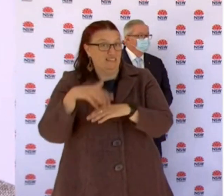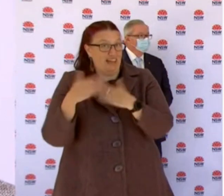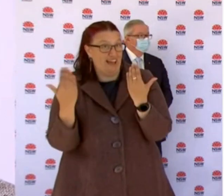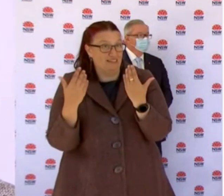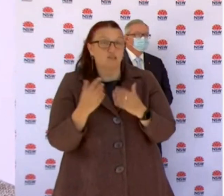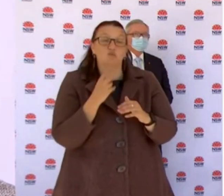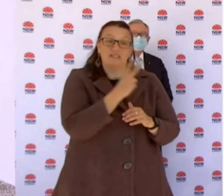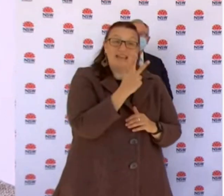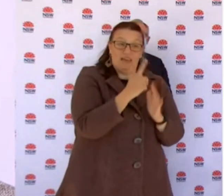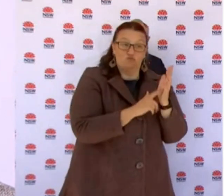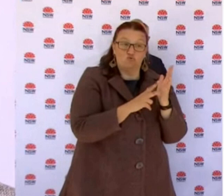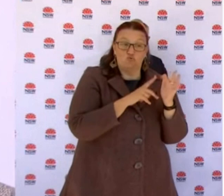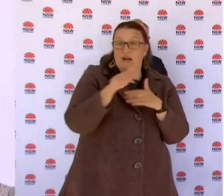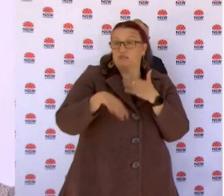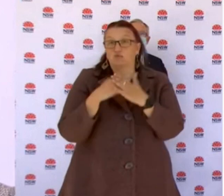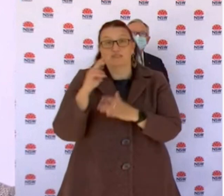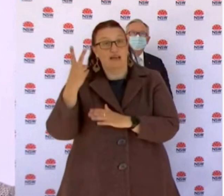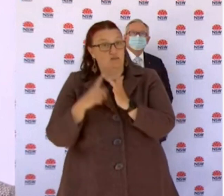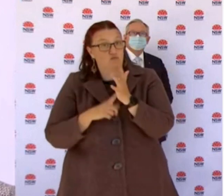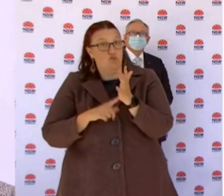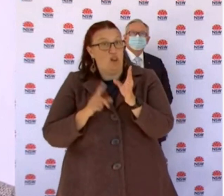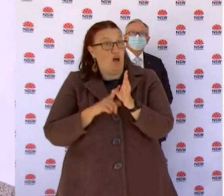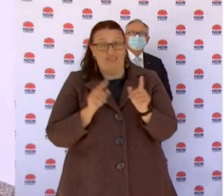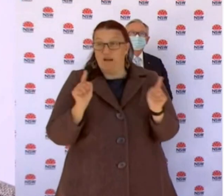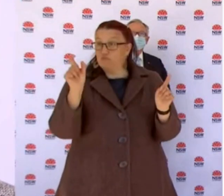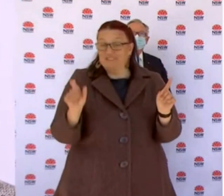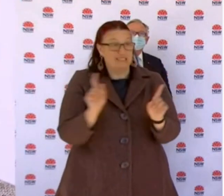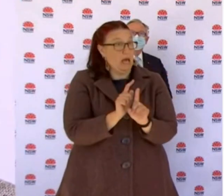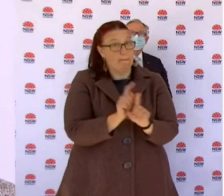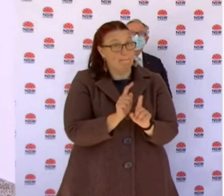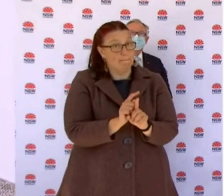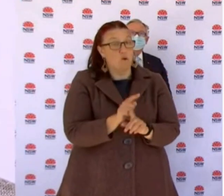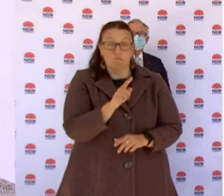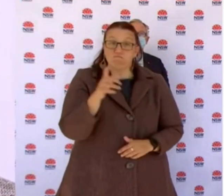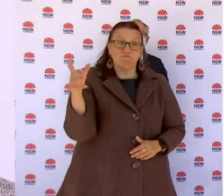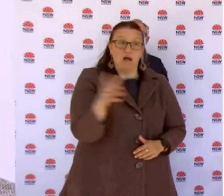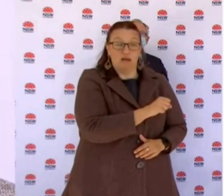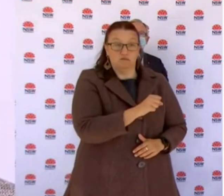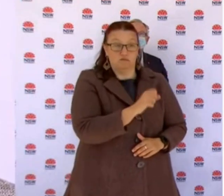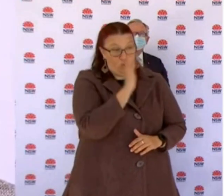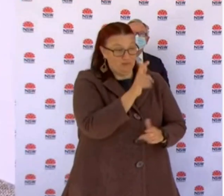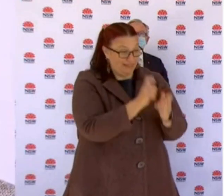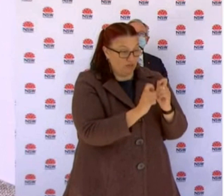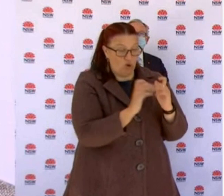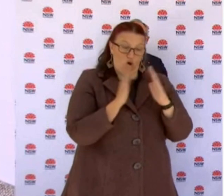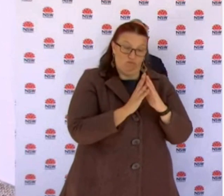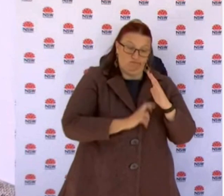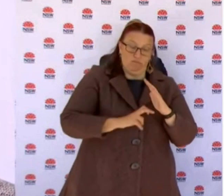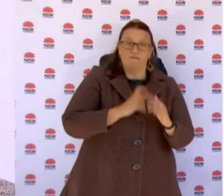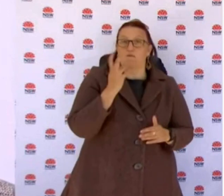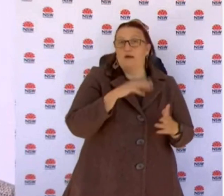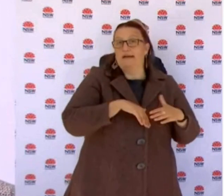of July is a close contact and must immediately get tested and isolate for 14 days, regardless if you have a negative